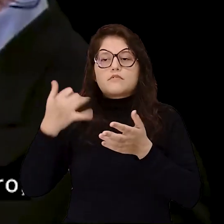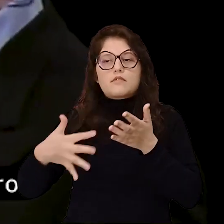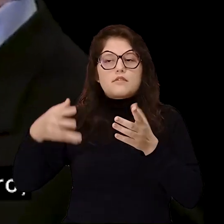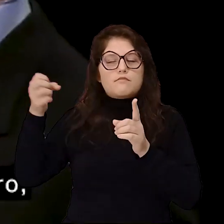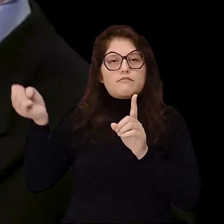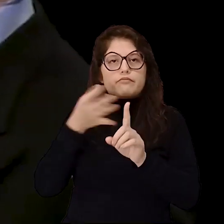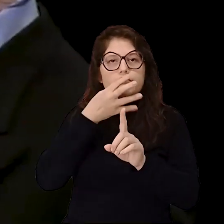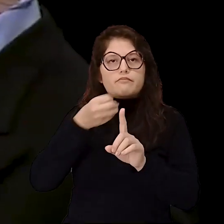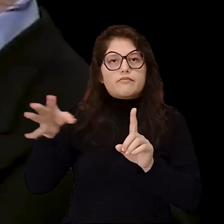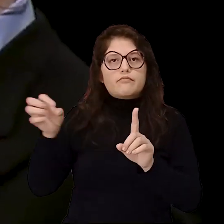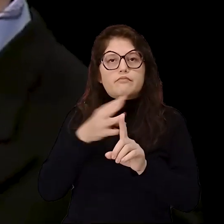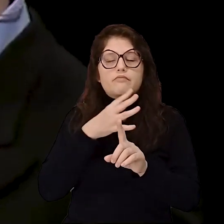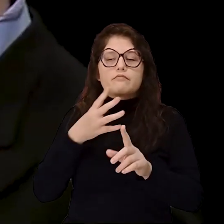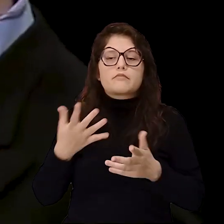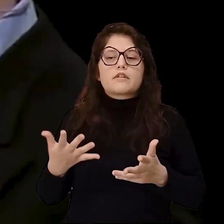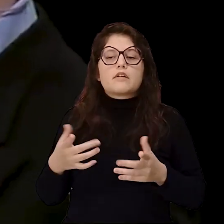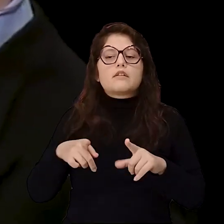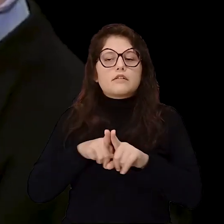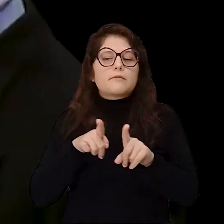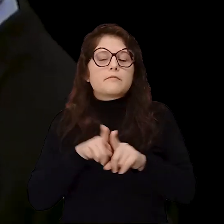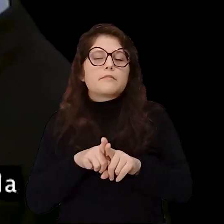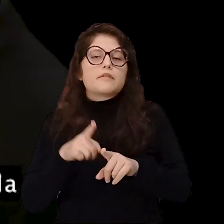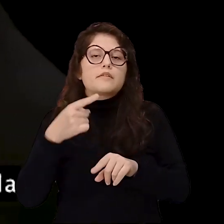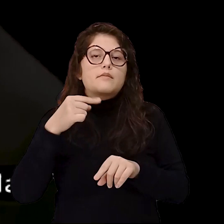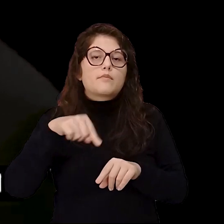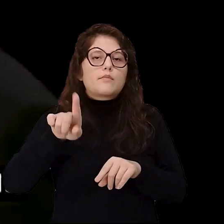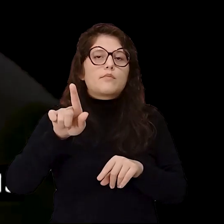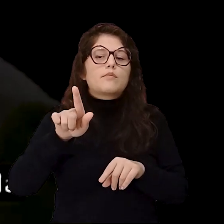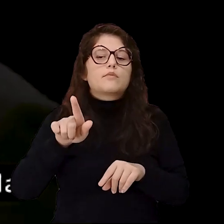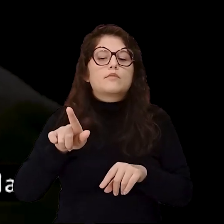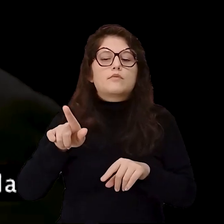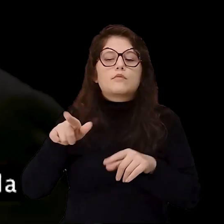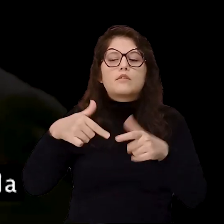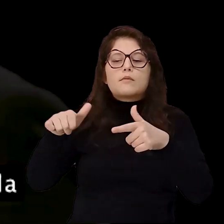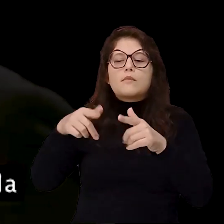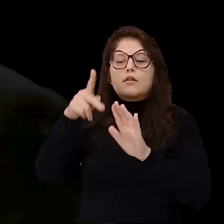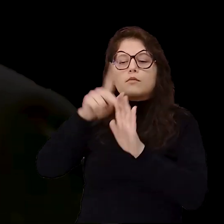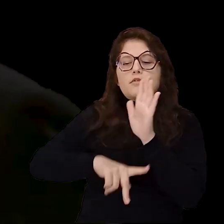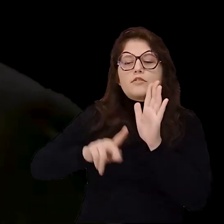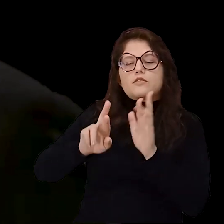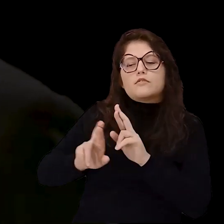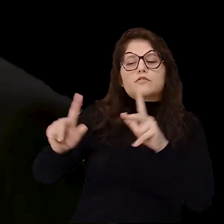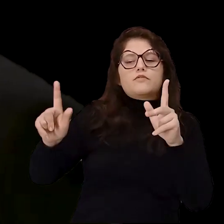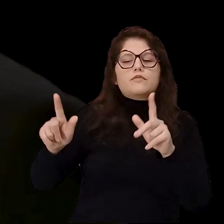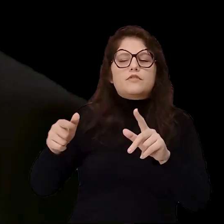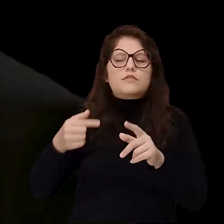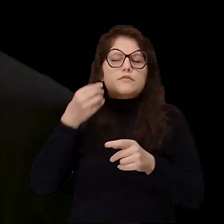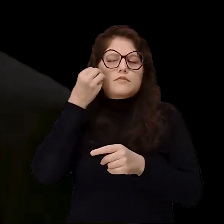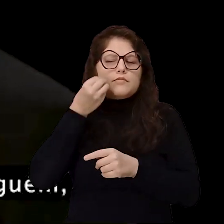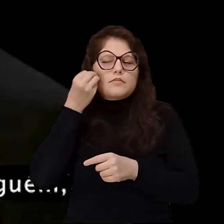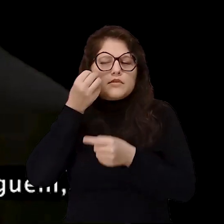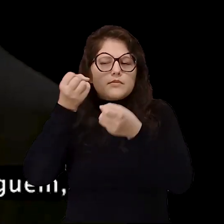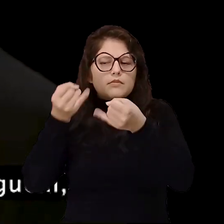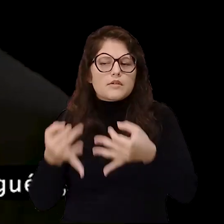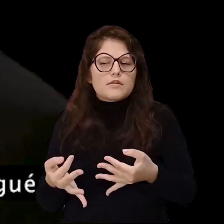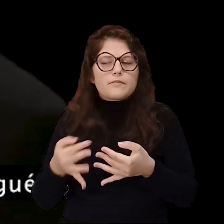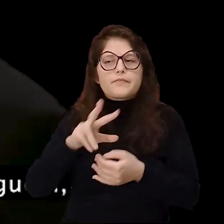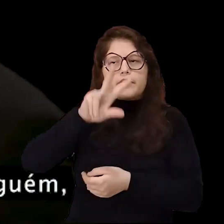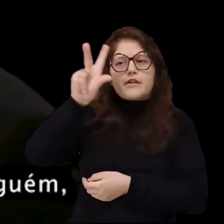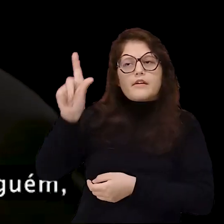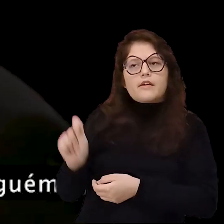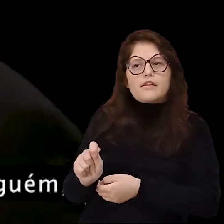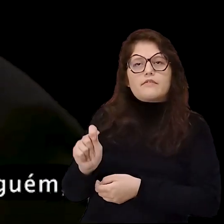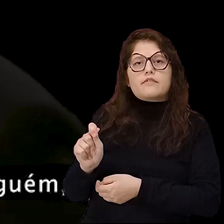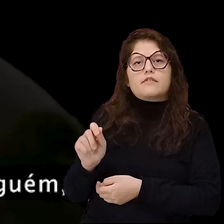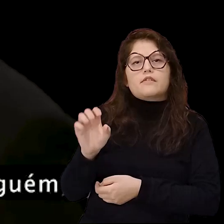deal of ram's blood and that I'm not going to detail right now. But a few years afterwards, I was in Rwanda working on a different project, and I happened to